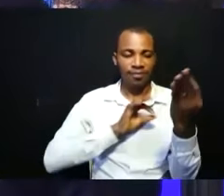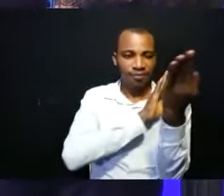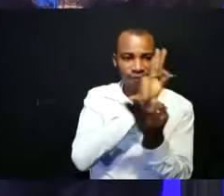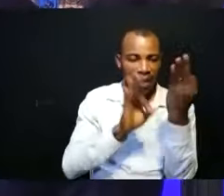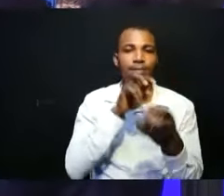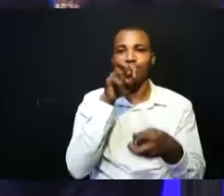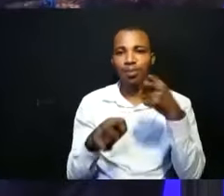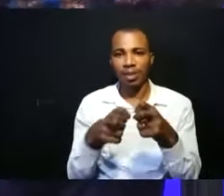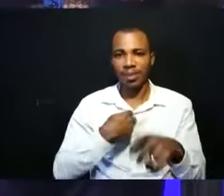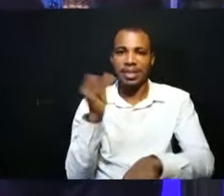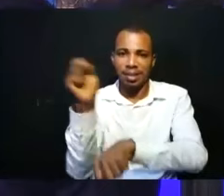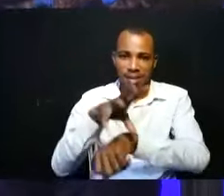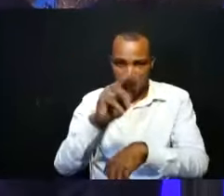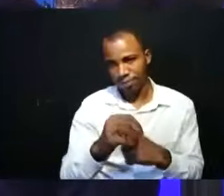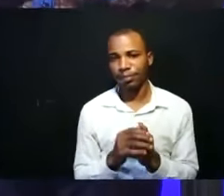Face